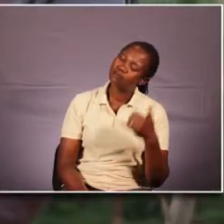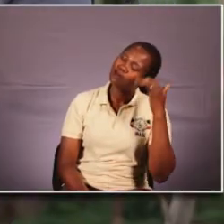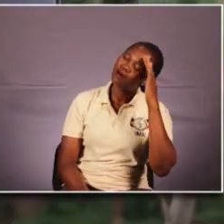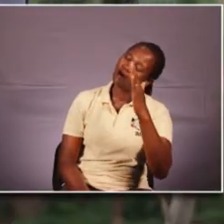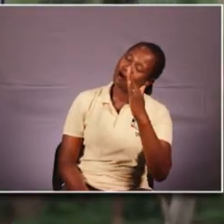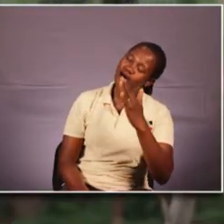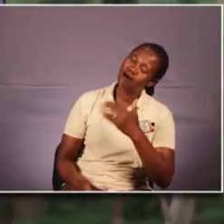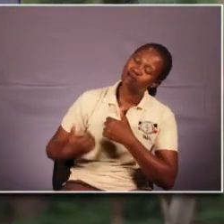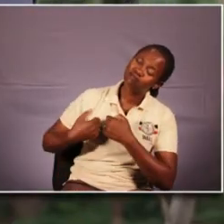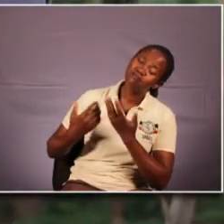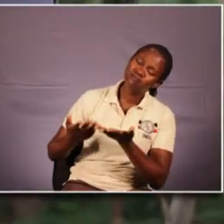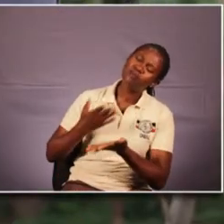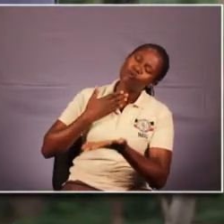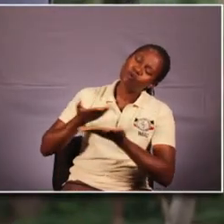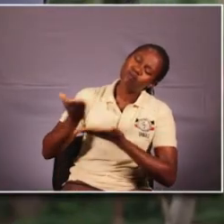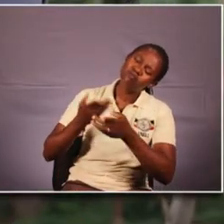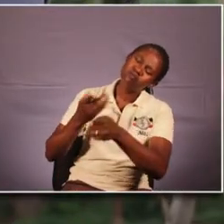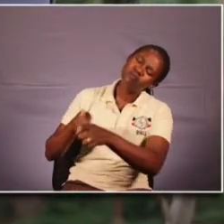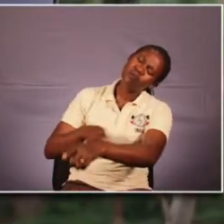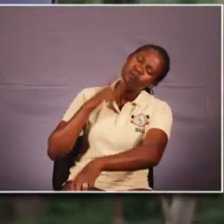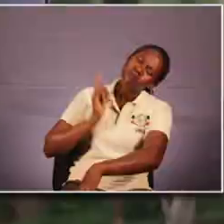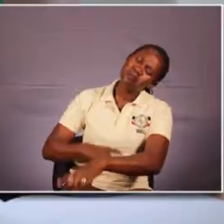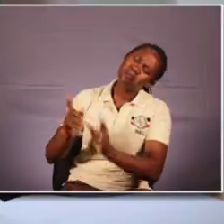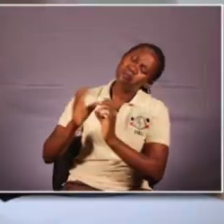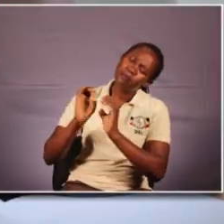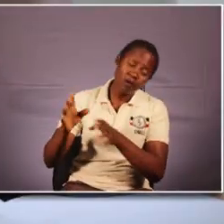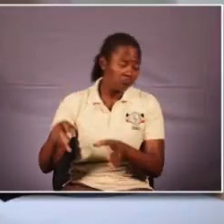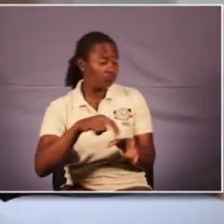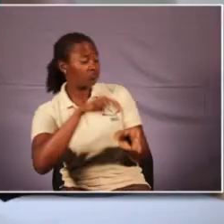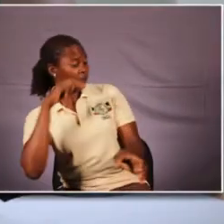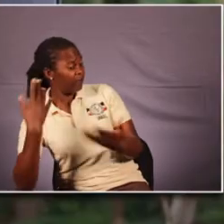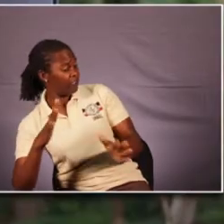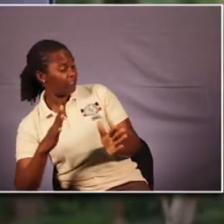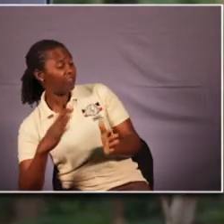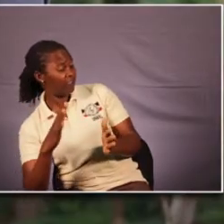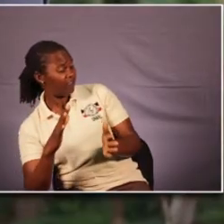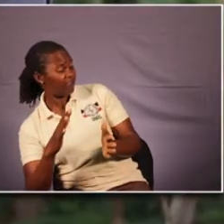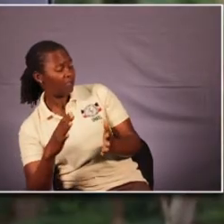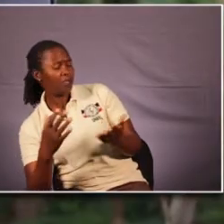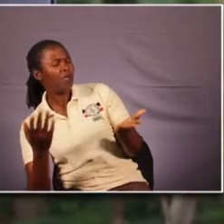Hey, babe. I just wanted us to talk. It's been a while. Have you quit?